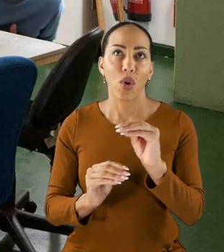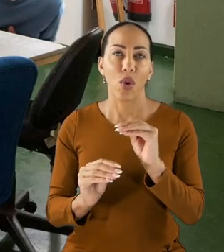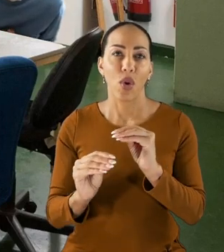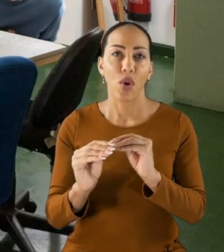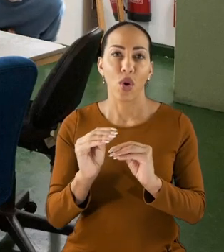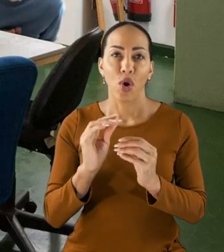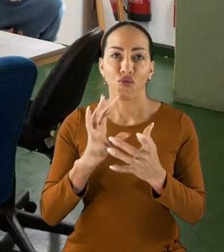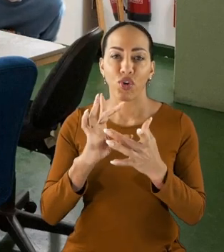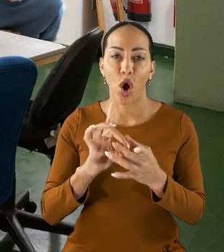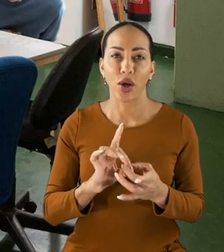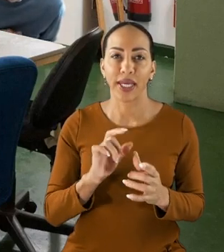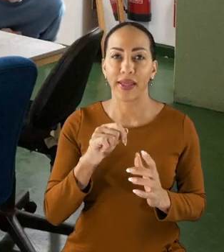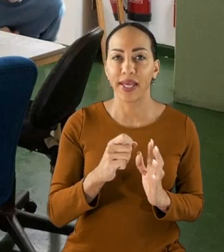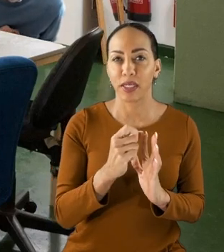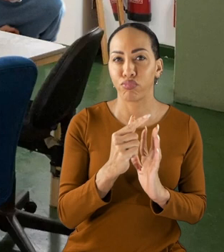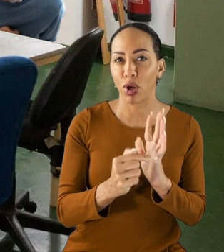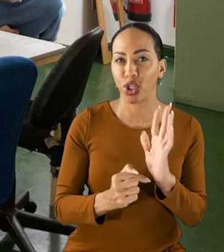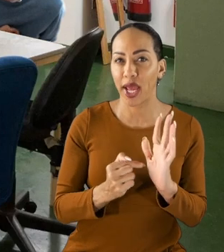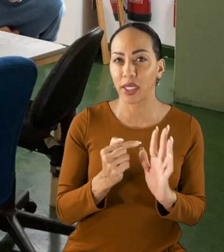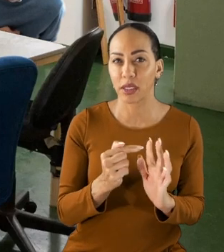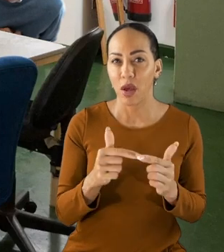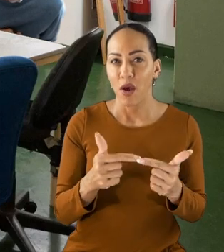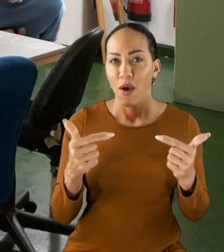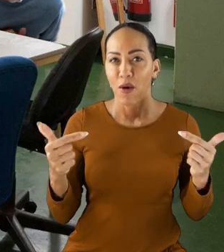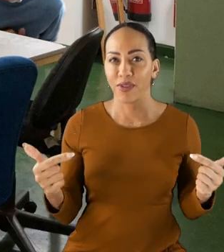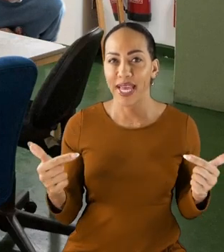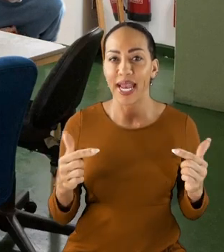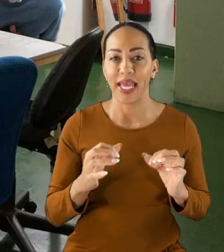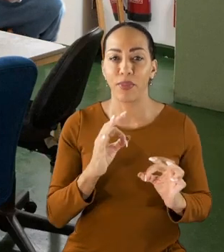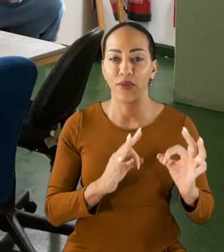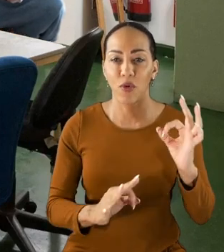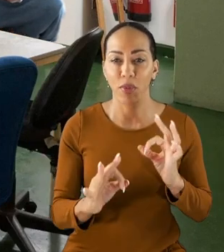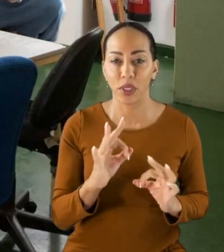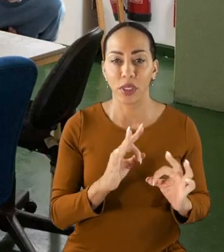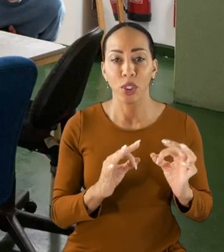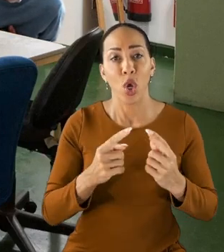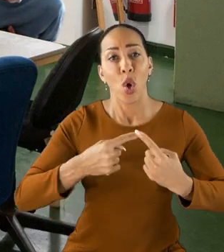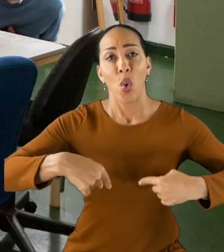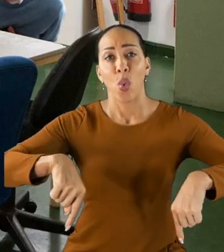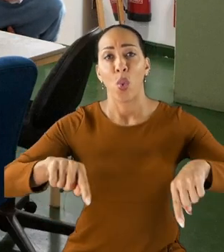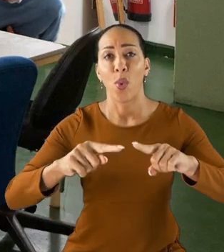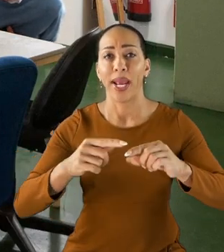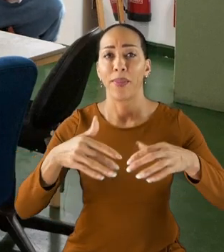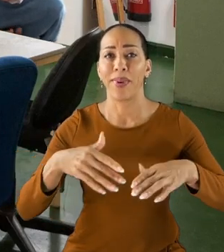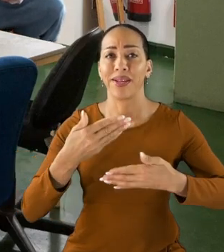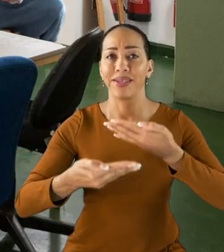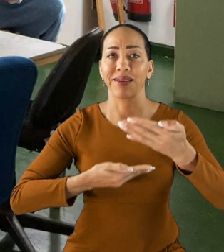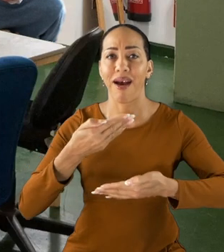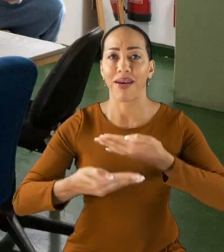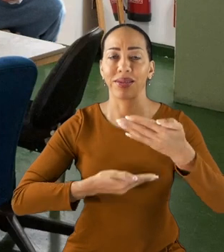in this project. And I think we'd already kind of discussed earlier the kind of audio description